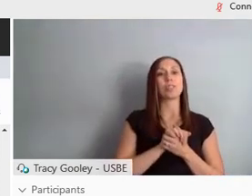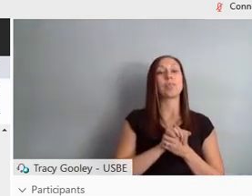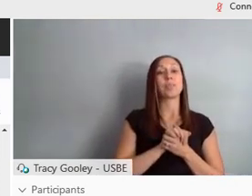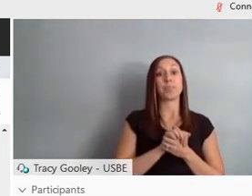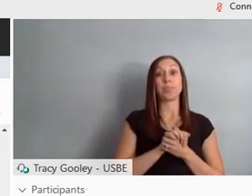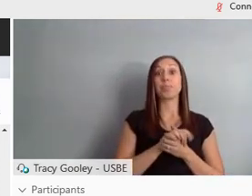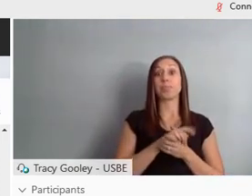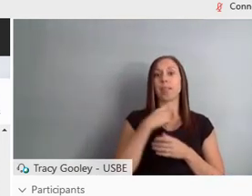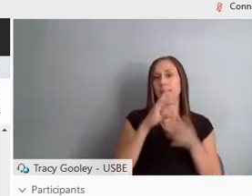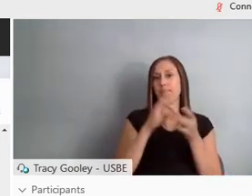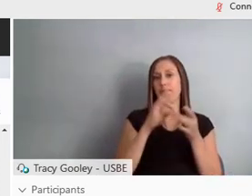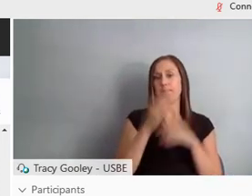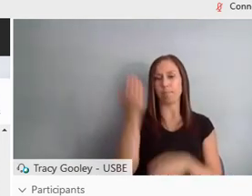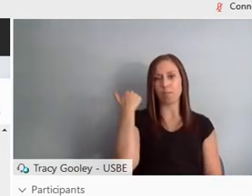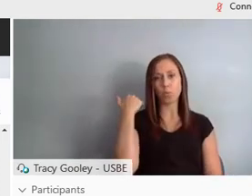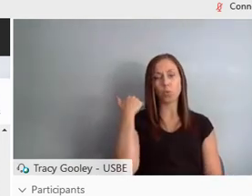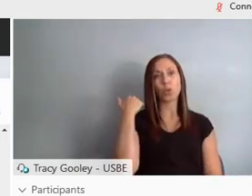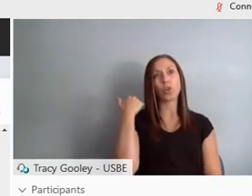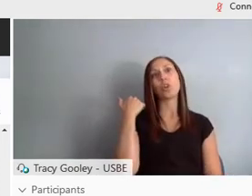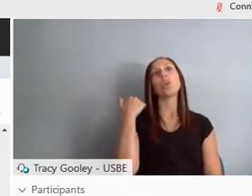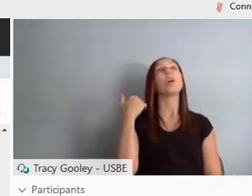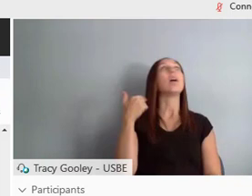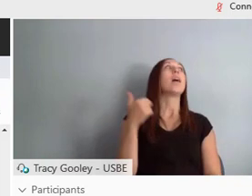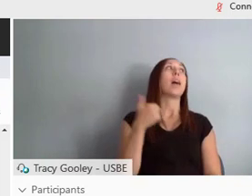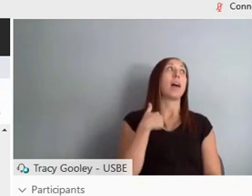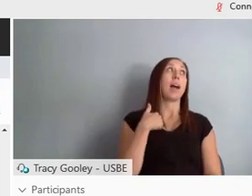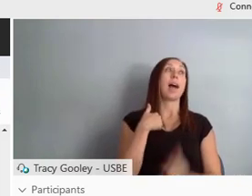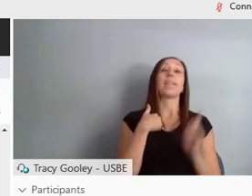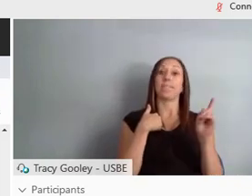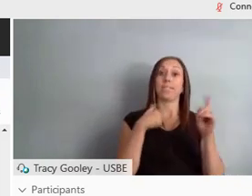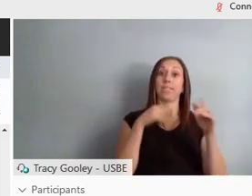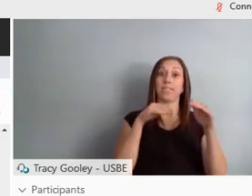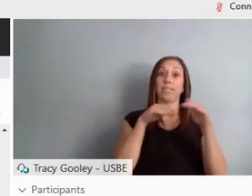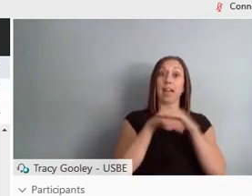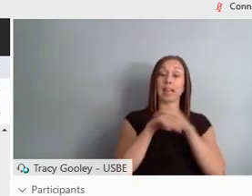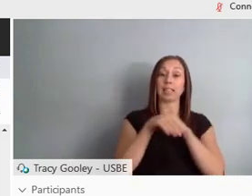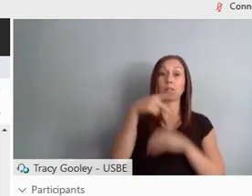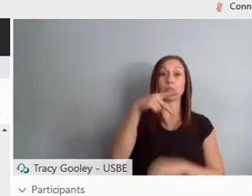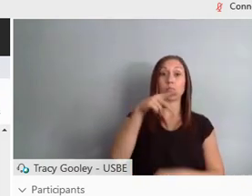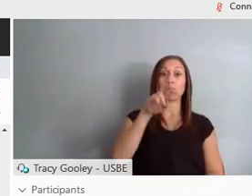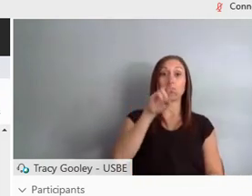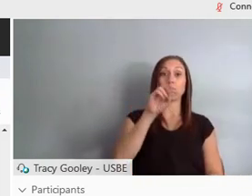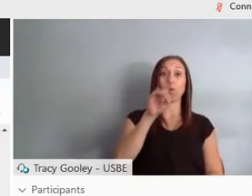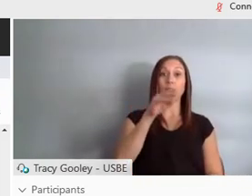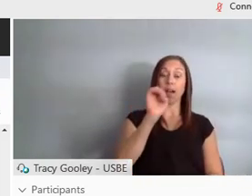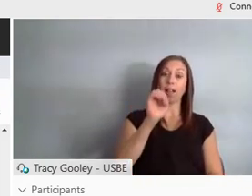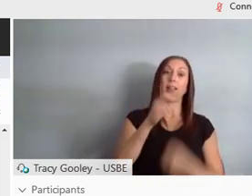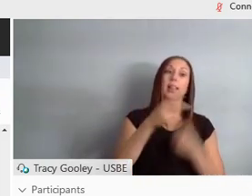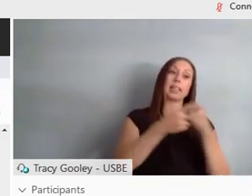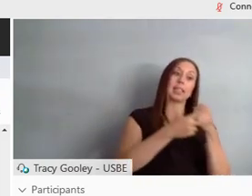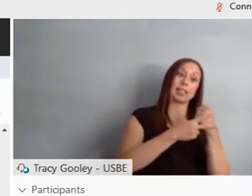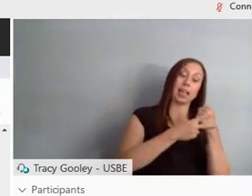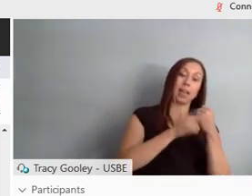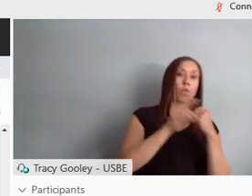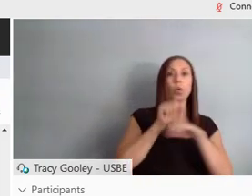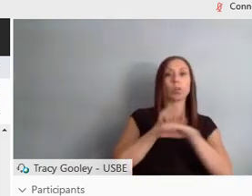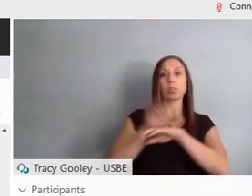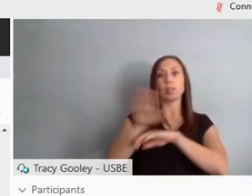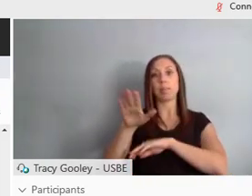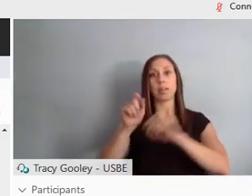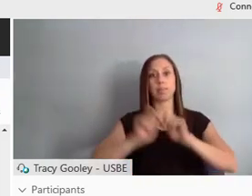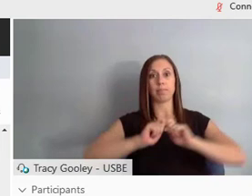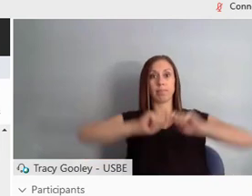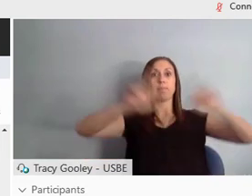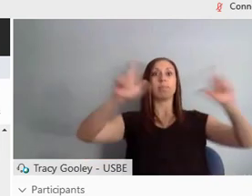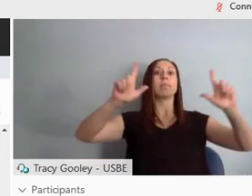again, like I said earlier, I've accessed that profile. I've hit save or submit. It will come